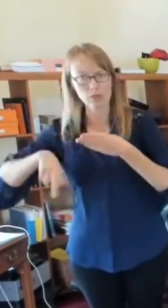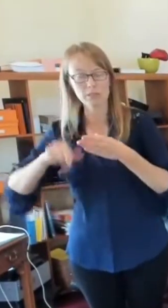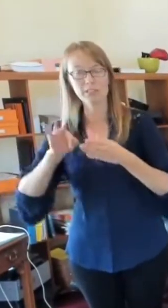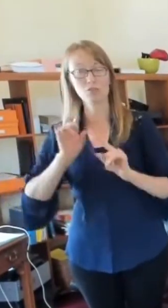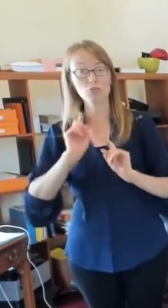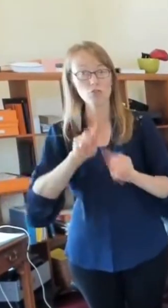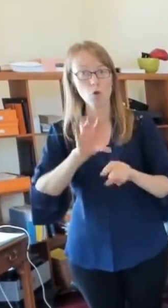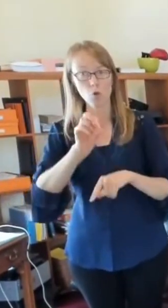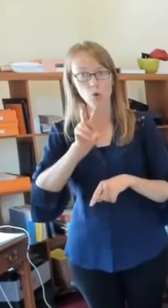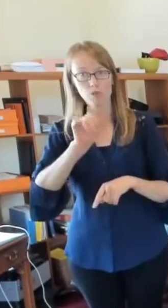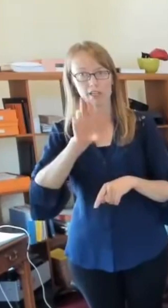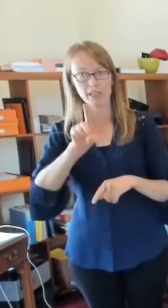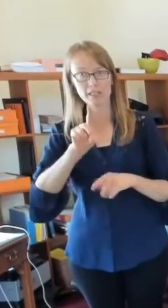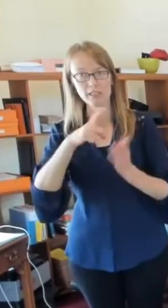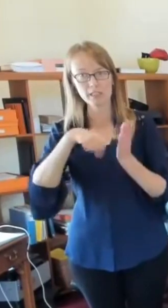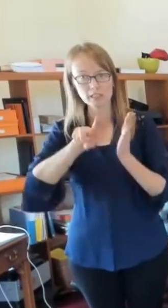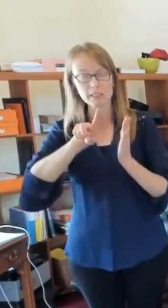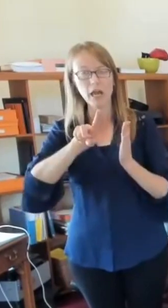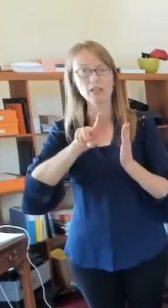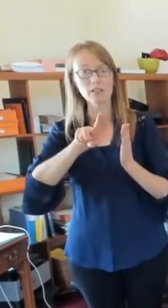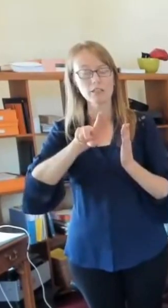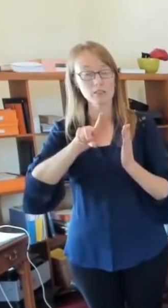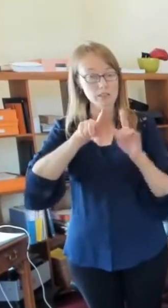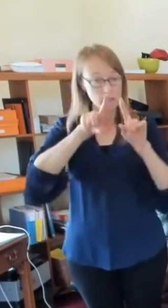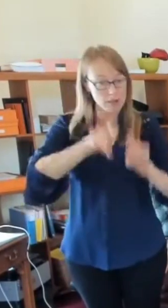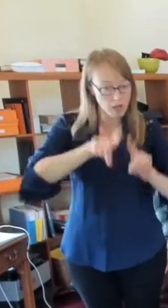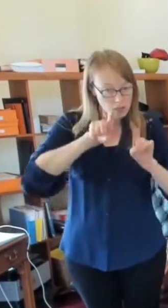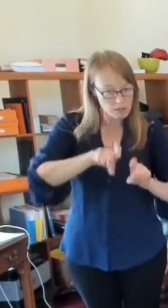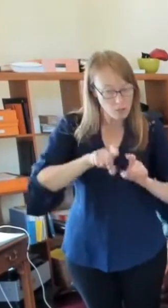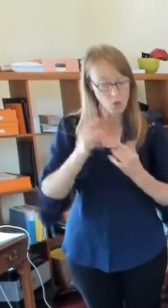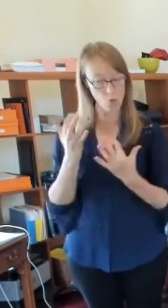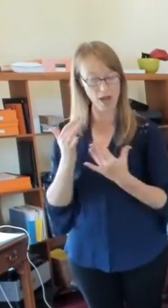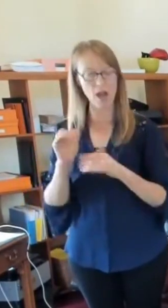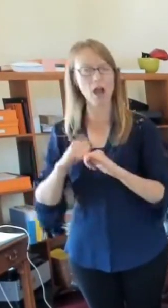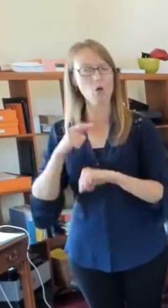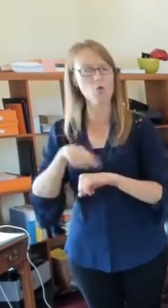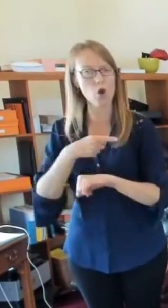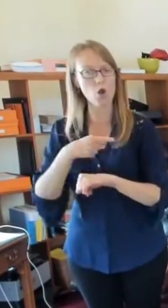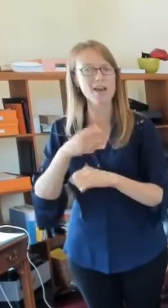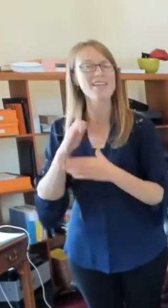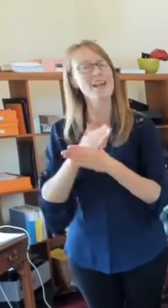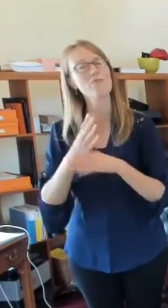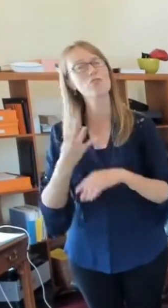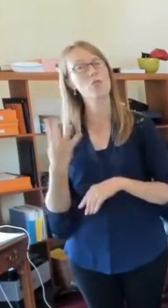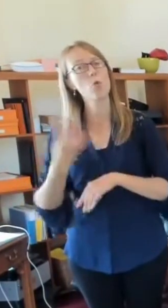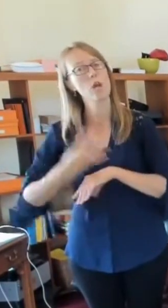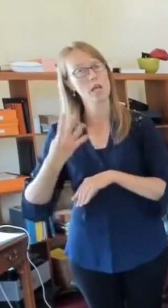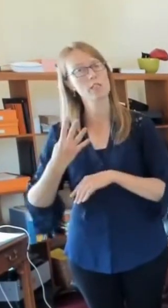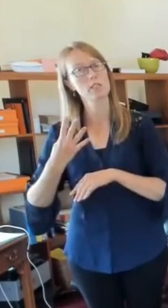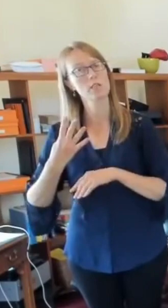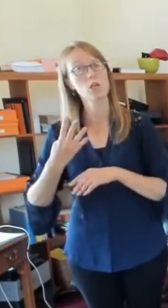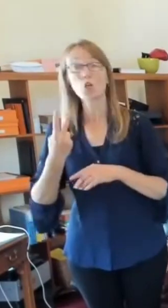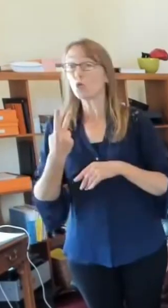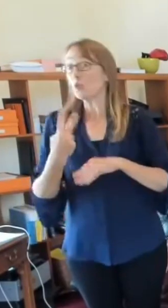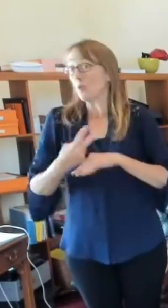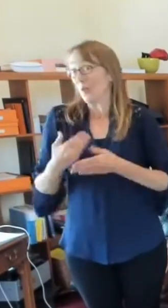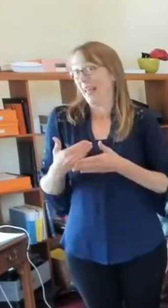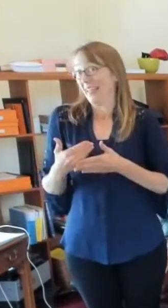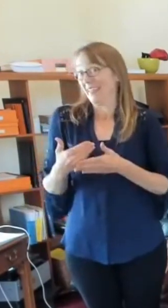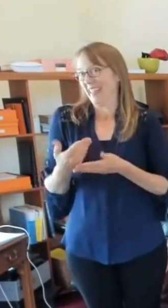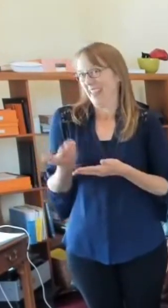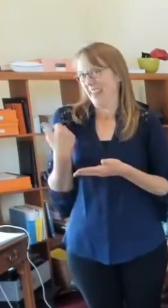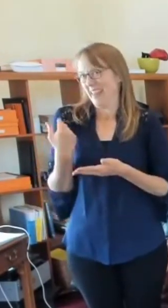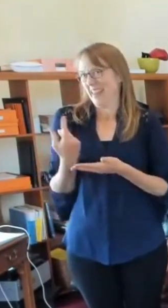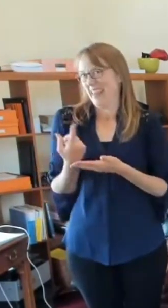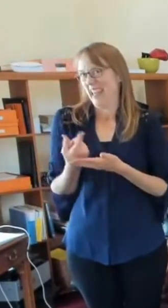days. And that's the average for last week. 1 week well, I say 2 days last week, it was actually below 3, but 1